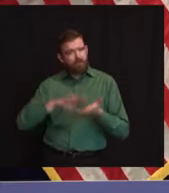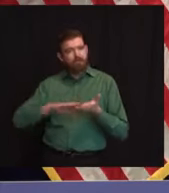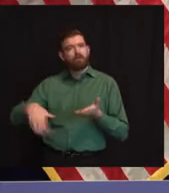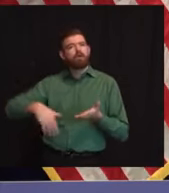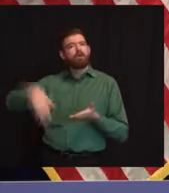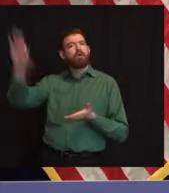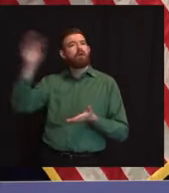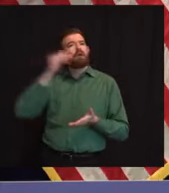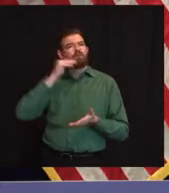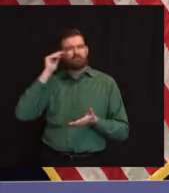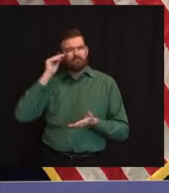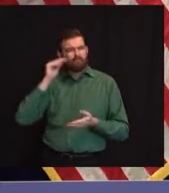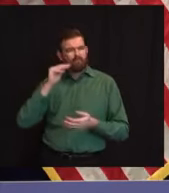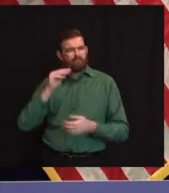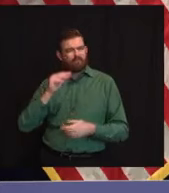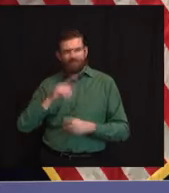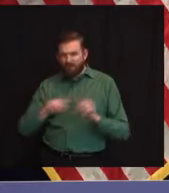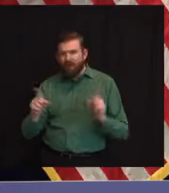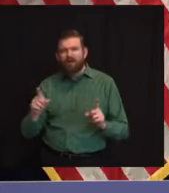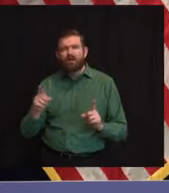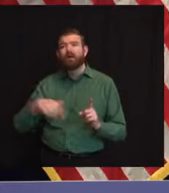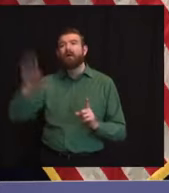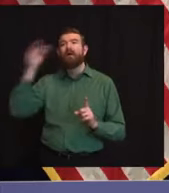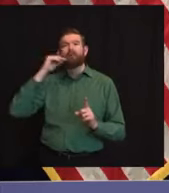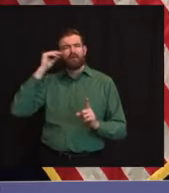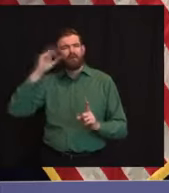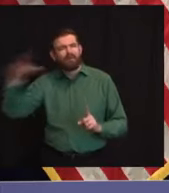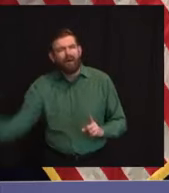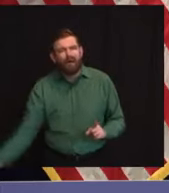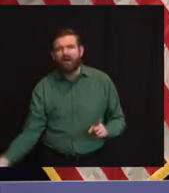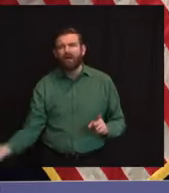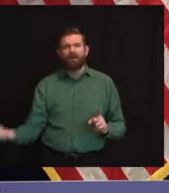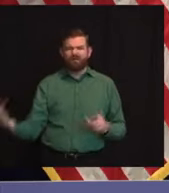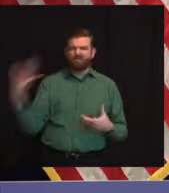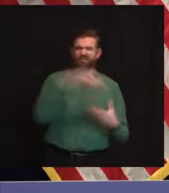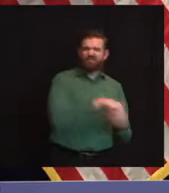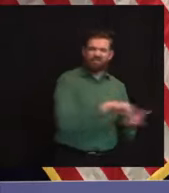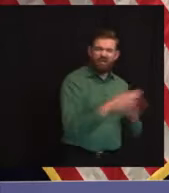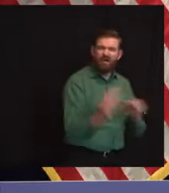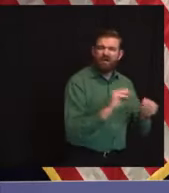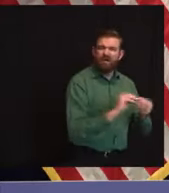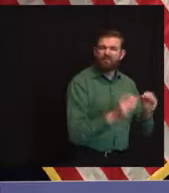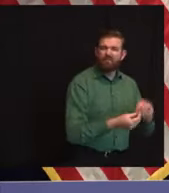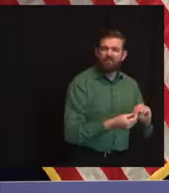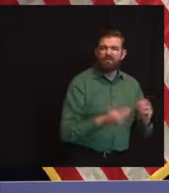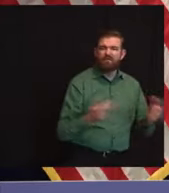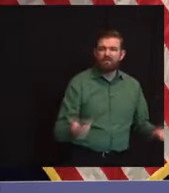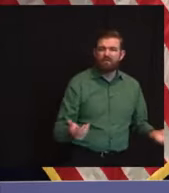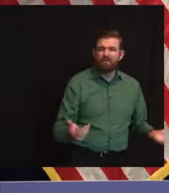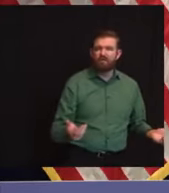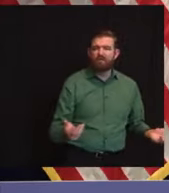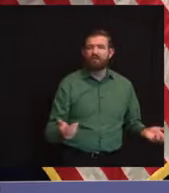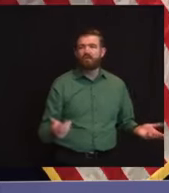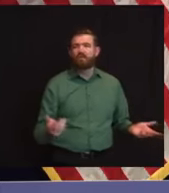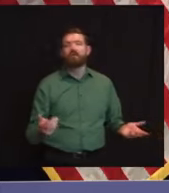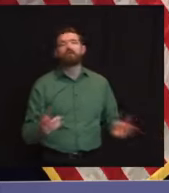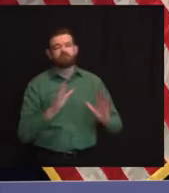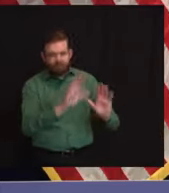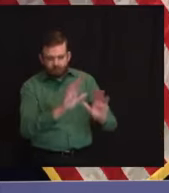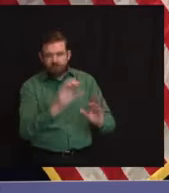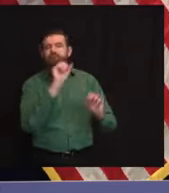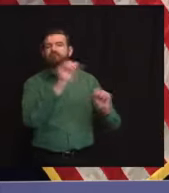getting better, but we slipped a little bit here, I have to say. So there's no question things are getting better when you look at hospitalizations, ICU,